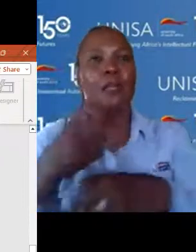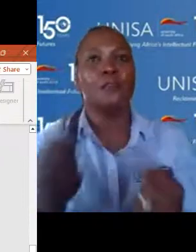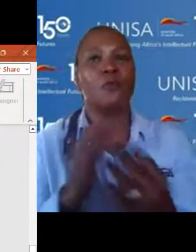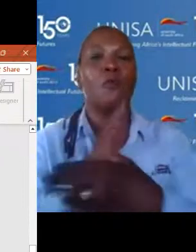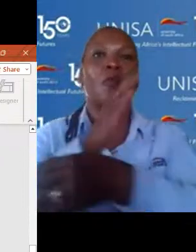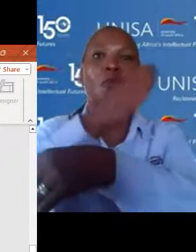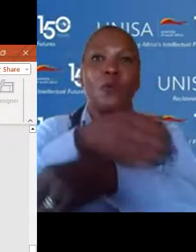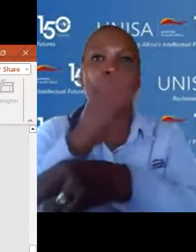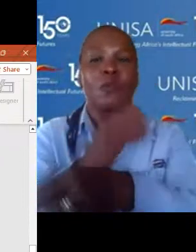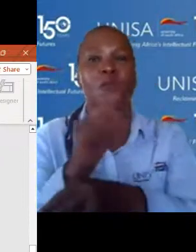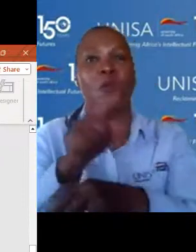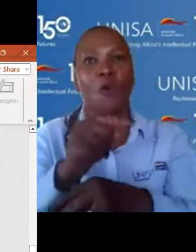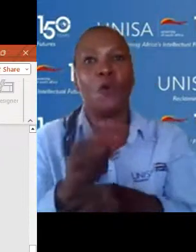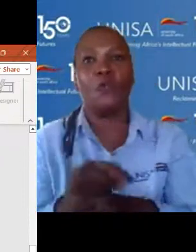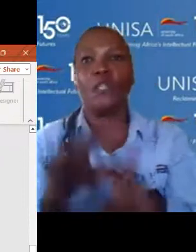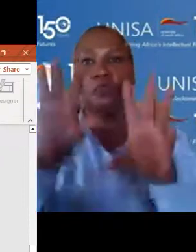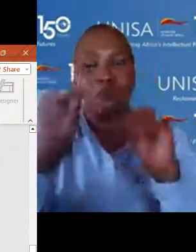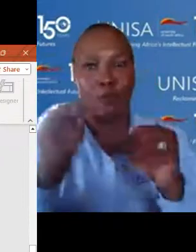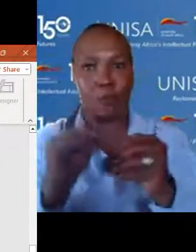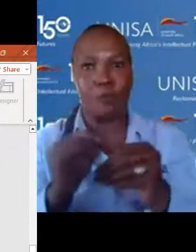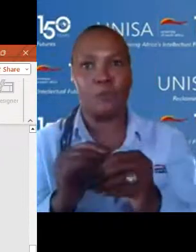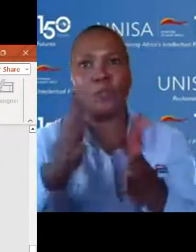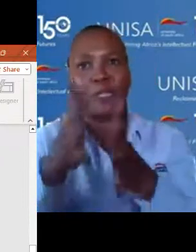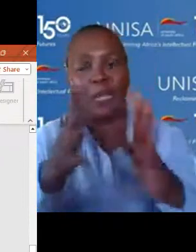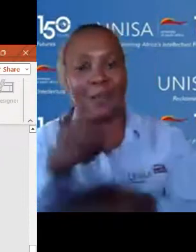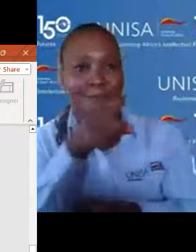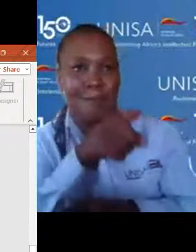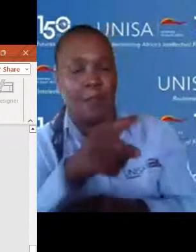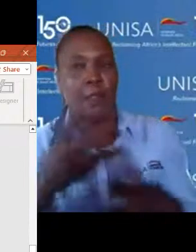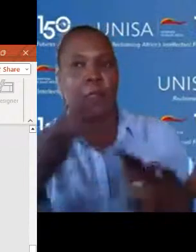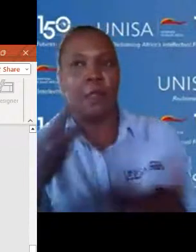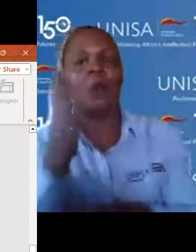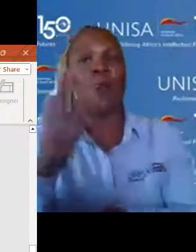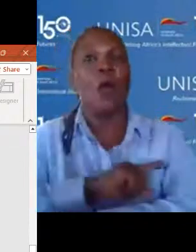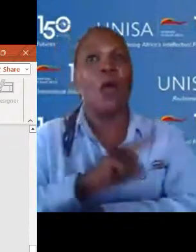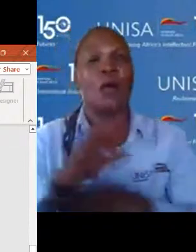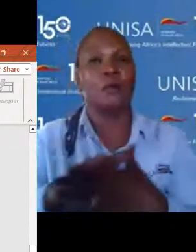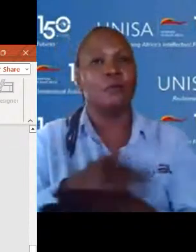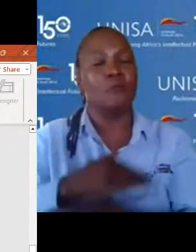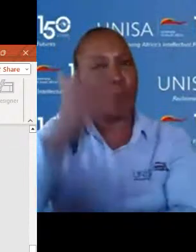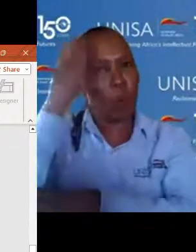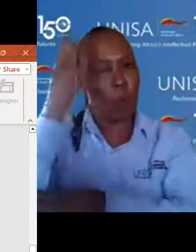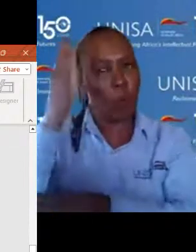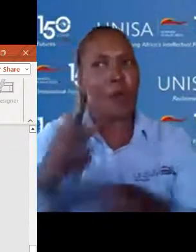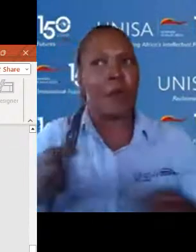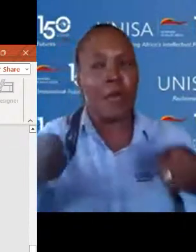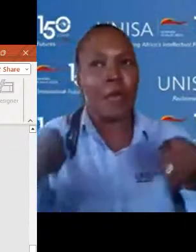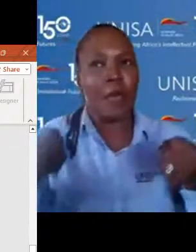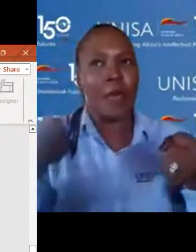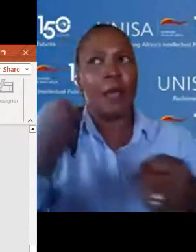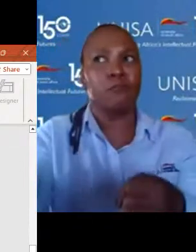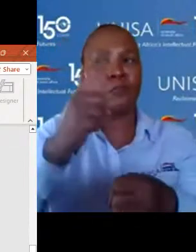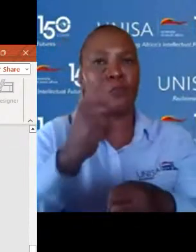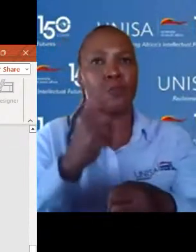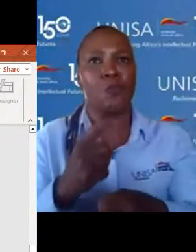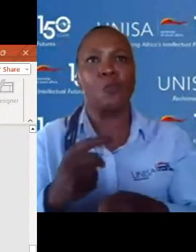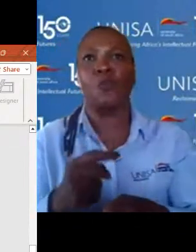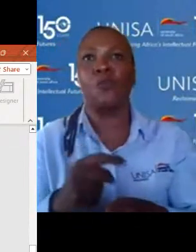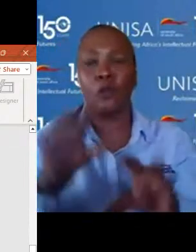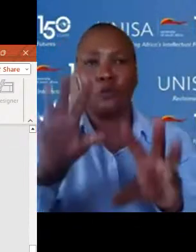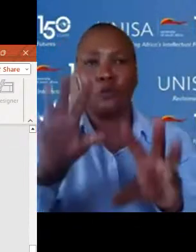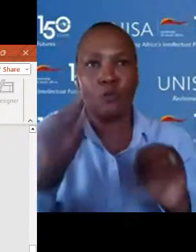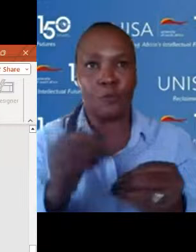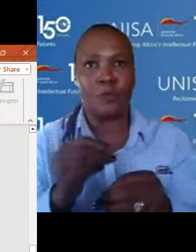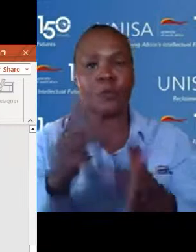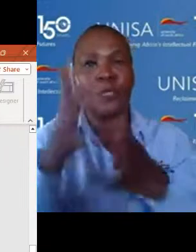the stop signs, where there are stop signs, because we know when the cars come to a stop sign, they only